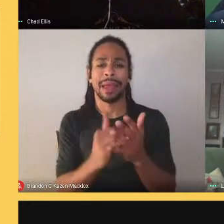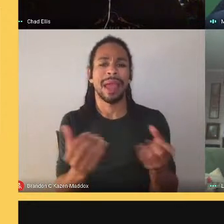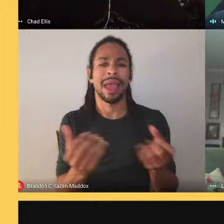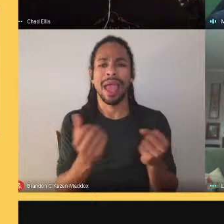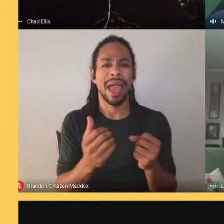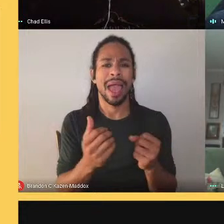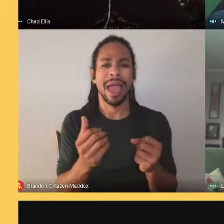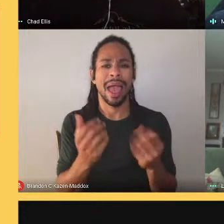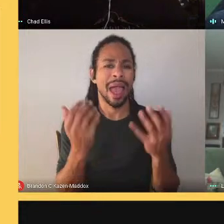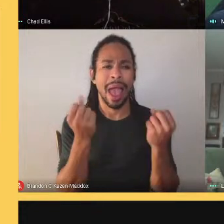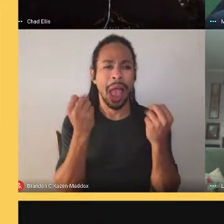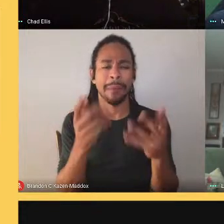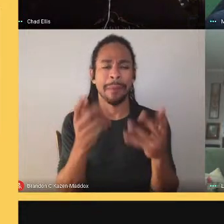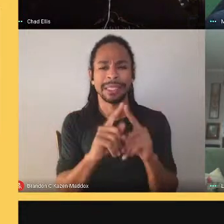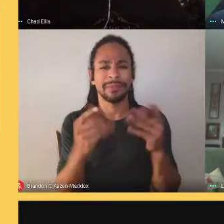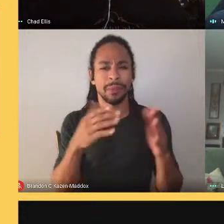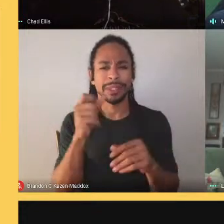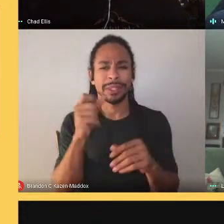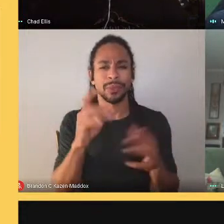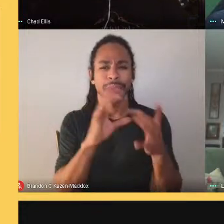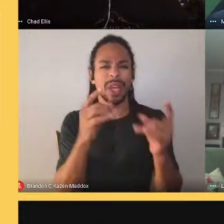down?